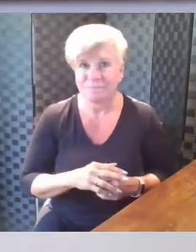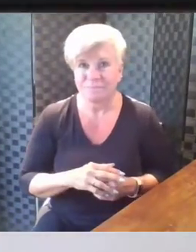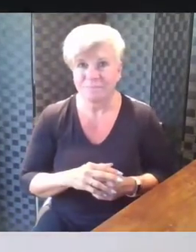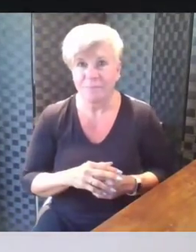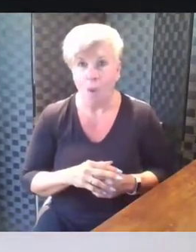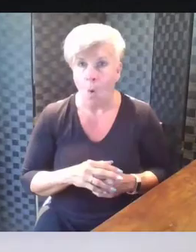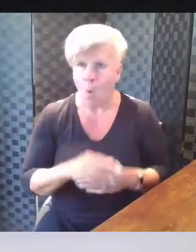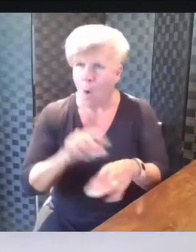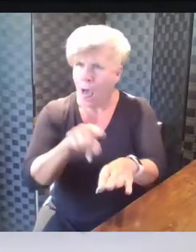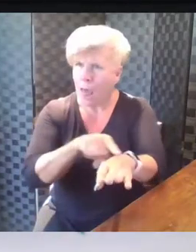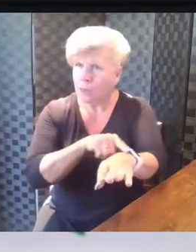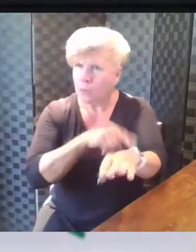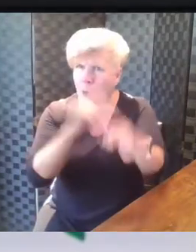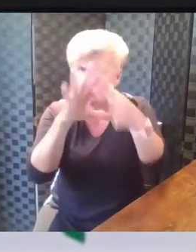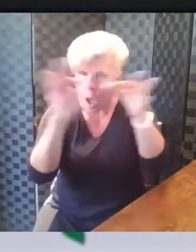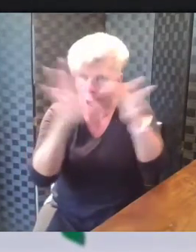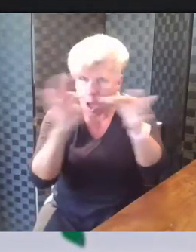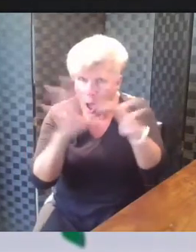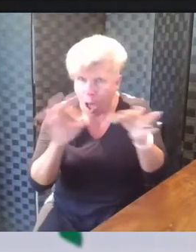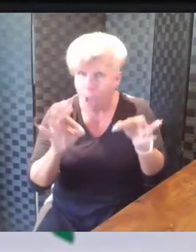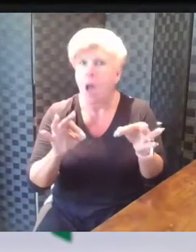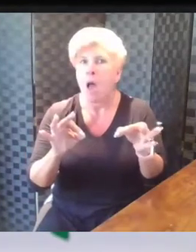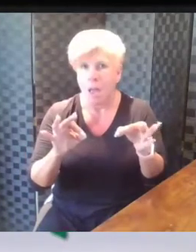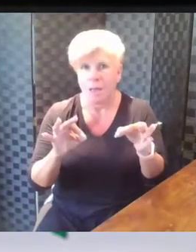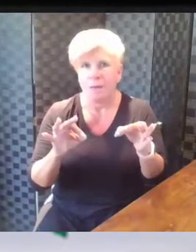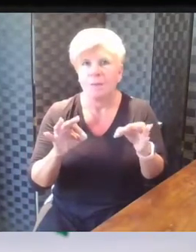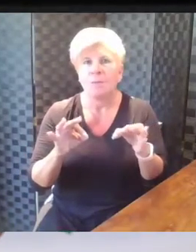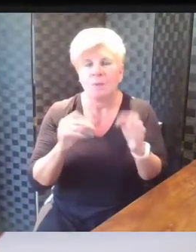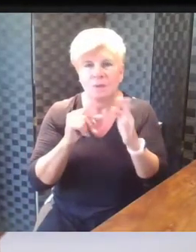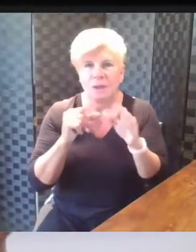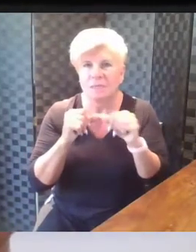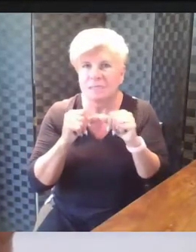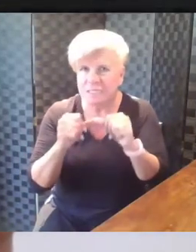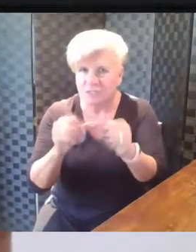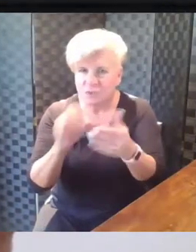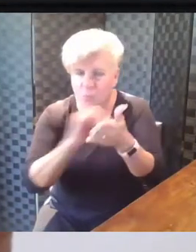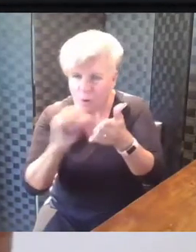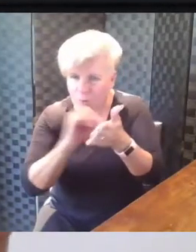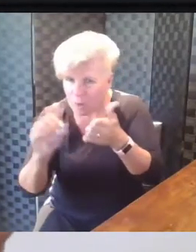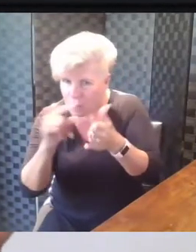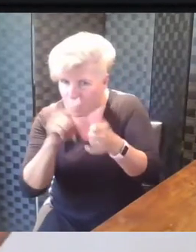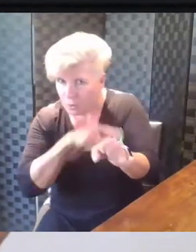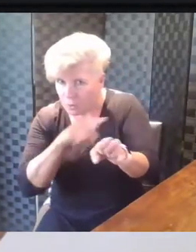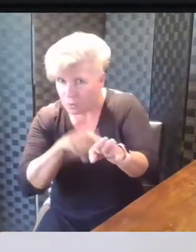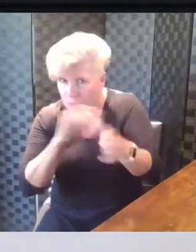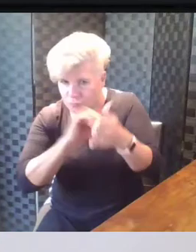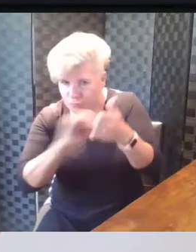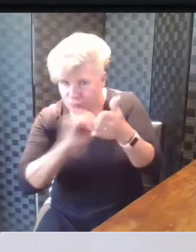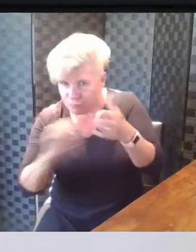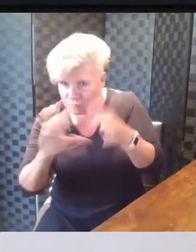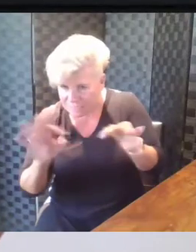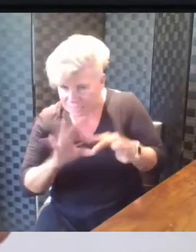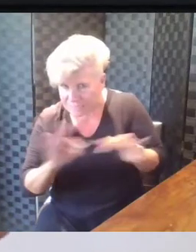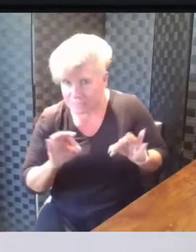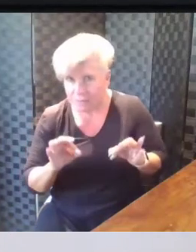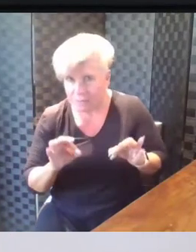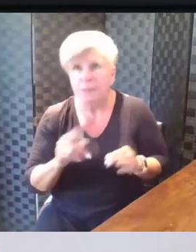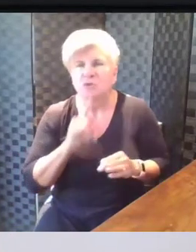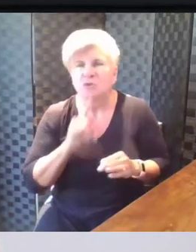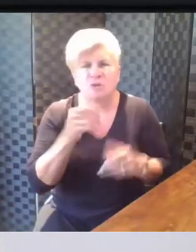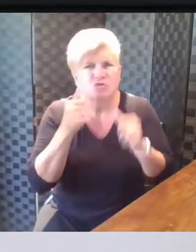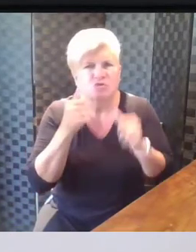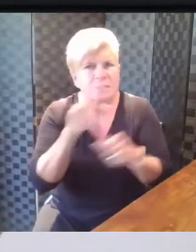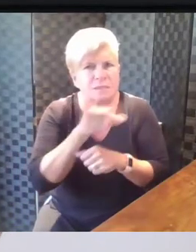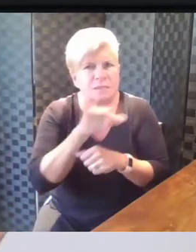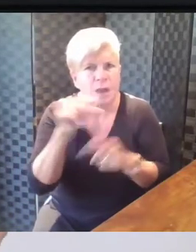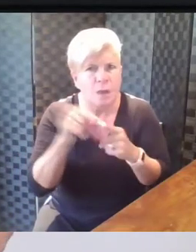Look how long this story is. We're going to keep making sure these journal pages are getting longer and better. I'm making sure I can send out any words I don't know. Maybe you could